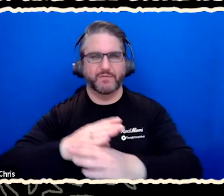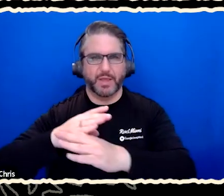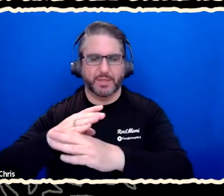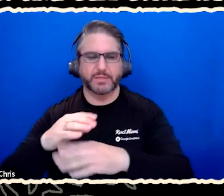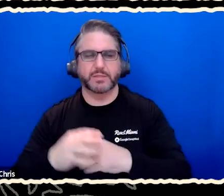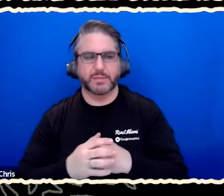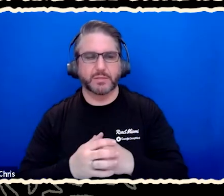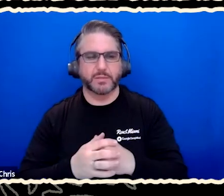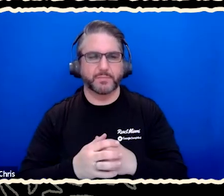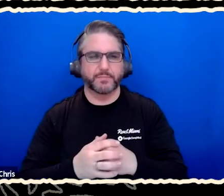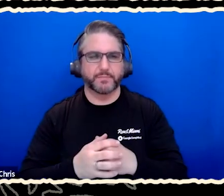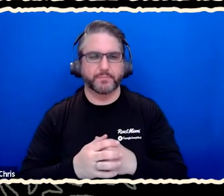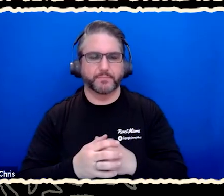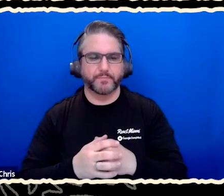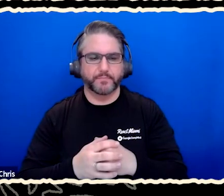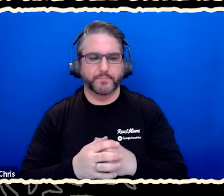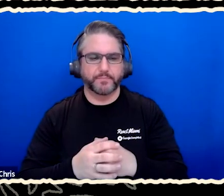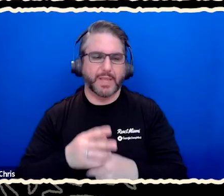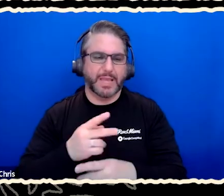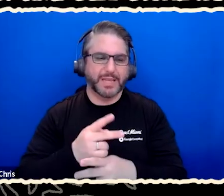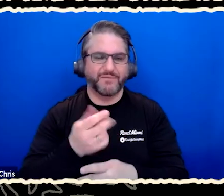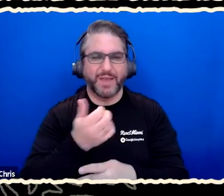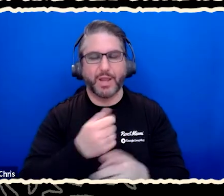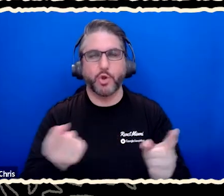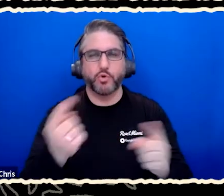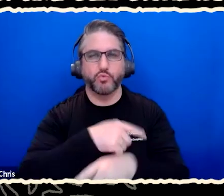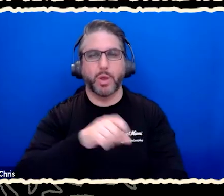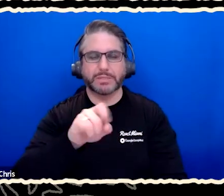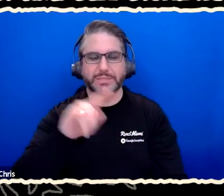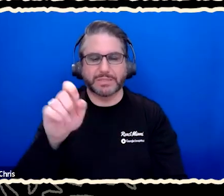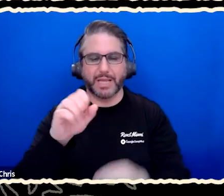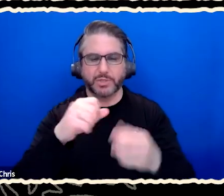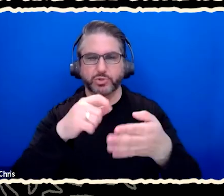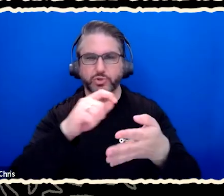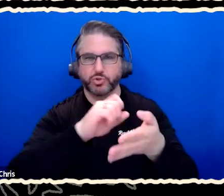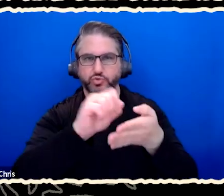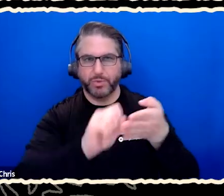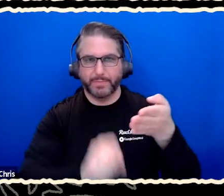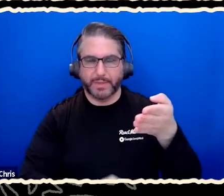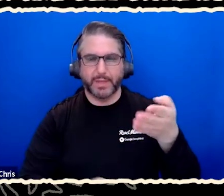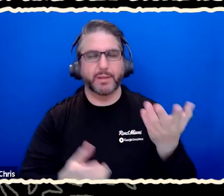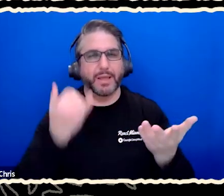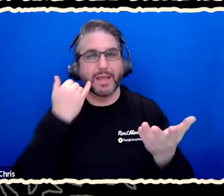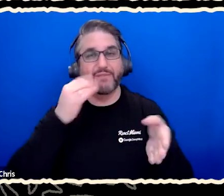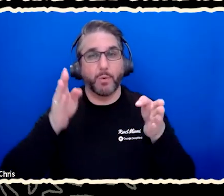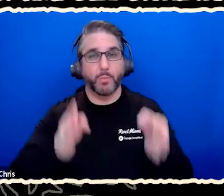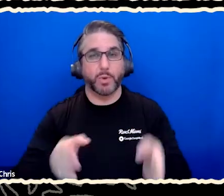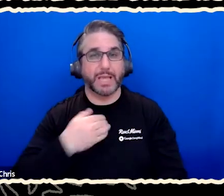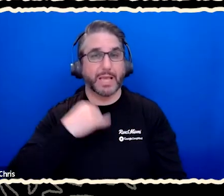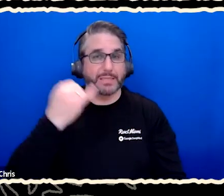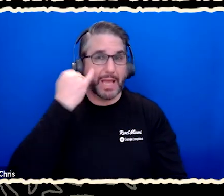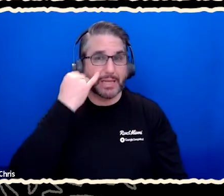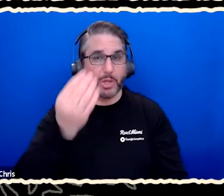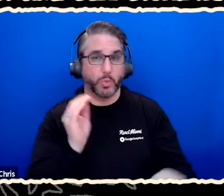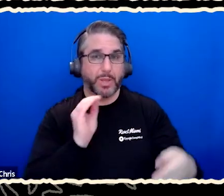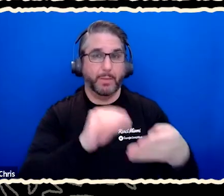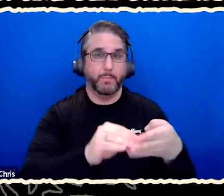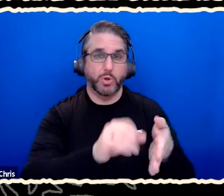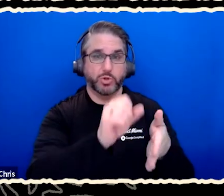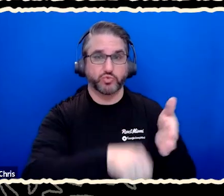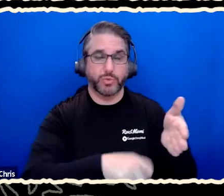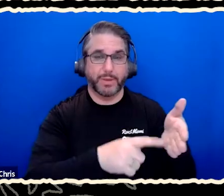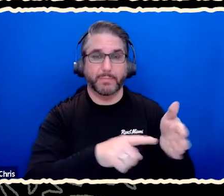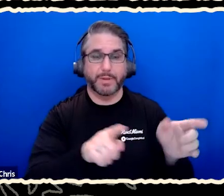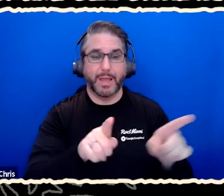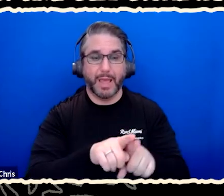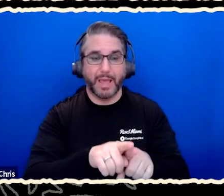cross-site scripting by default, which would basically like if a person gets the wonderful idea to input a script as a